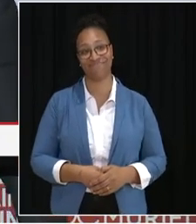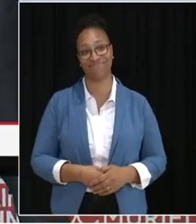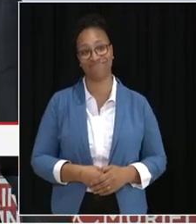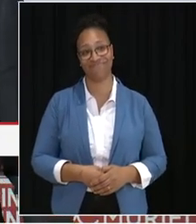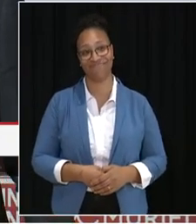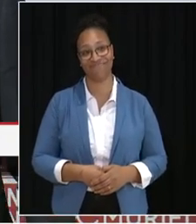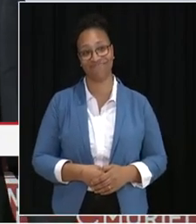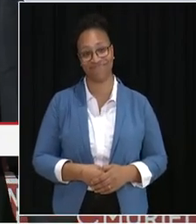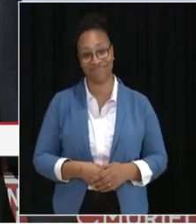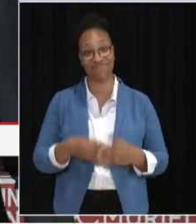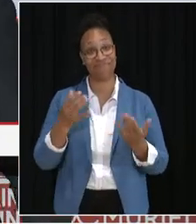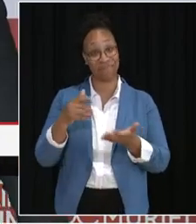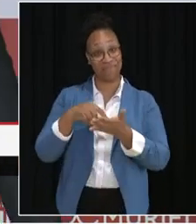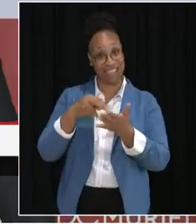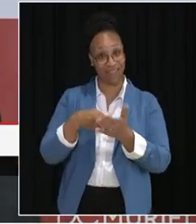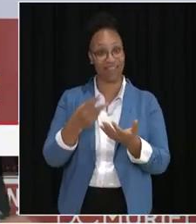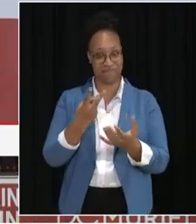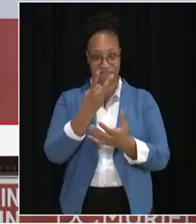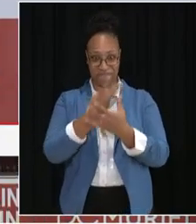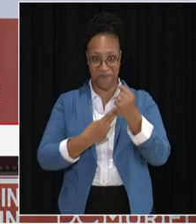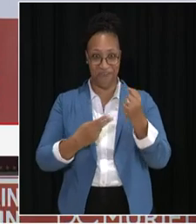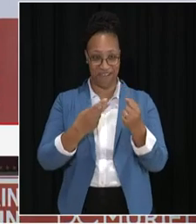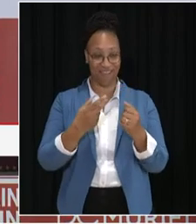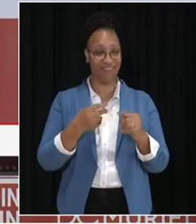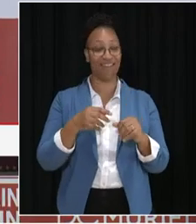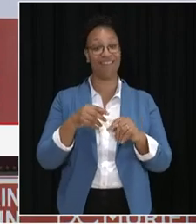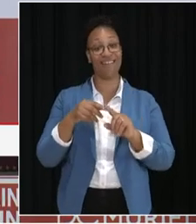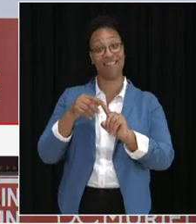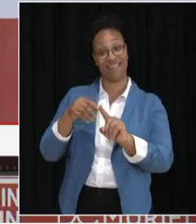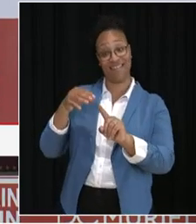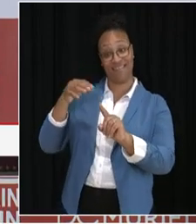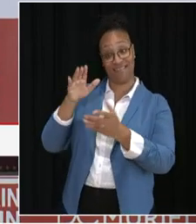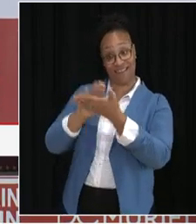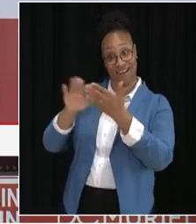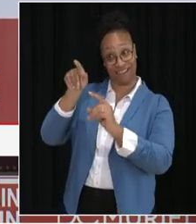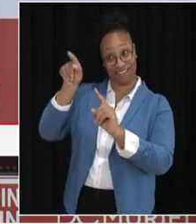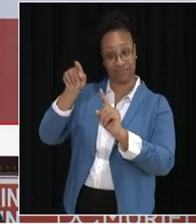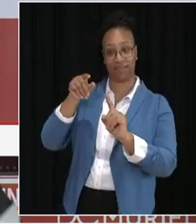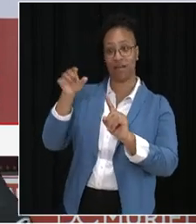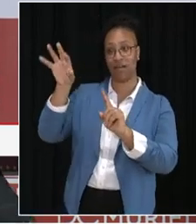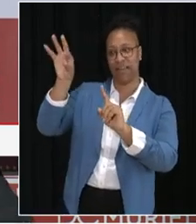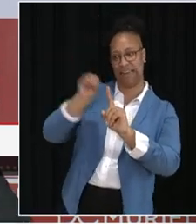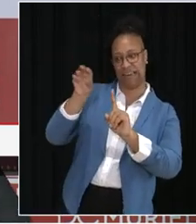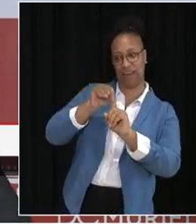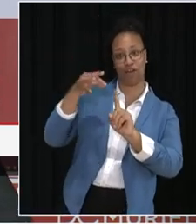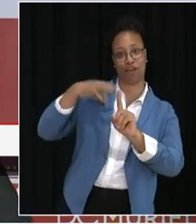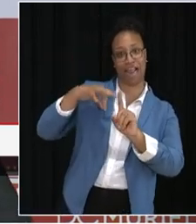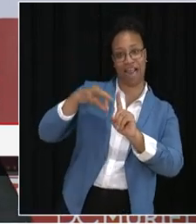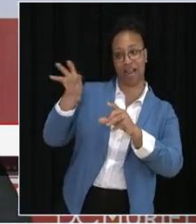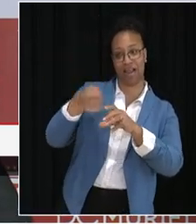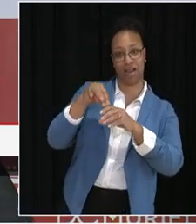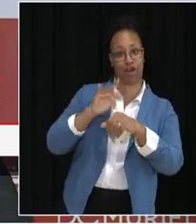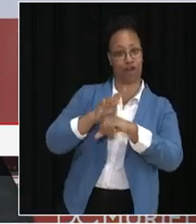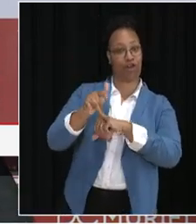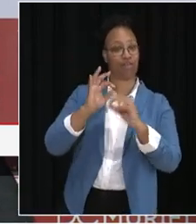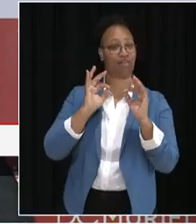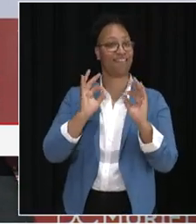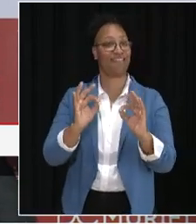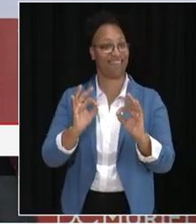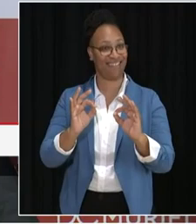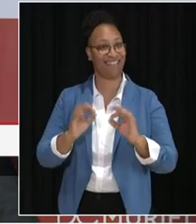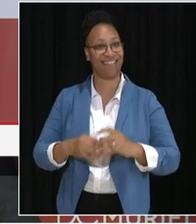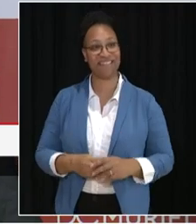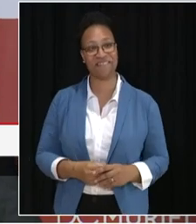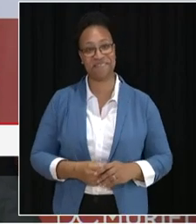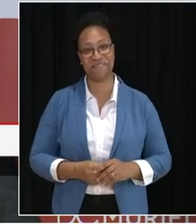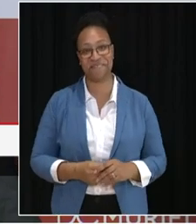their associate's degree as well. We're also excited that we have a phenomenal Department of General Services. So I'm always in